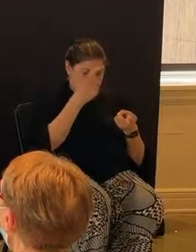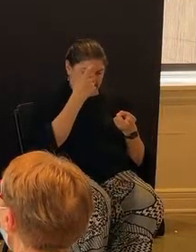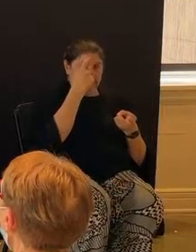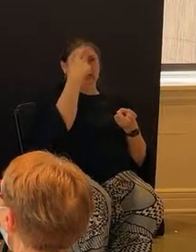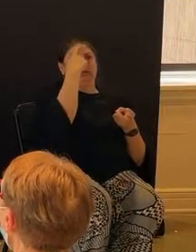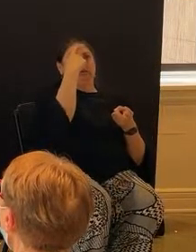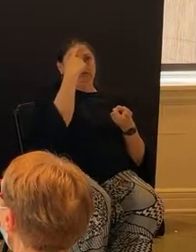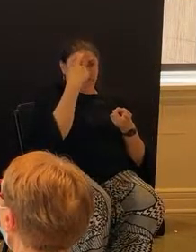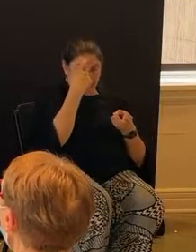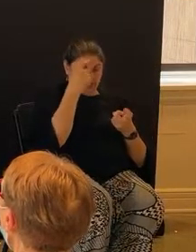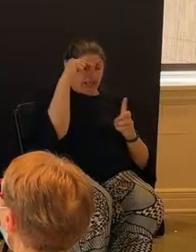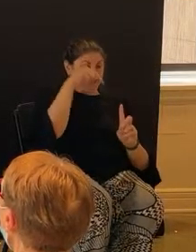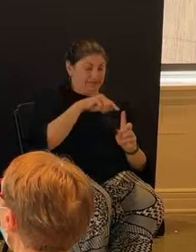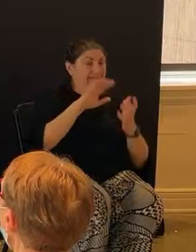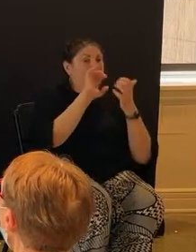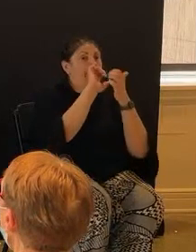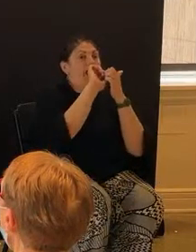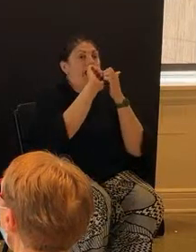know,